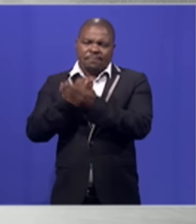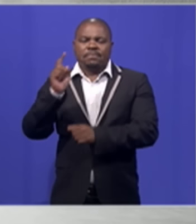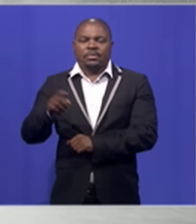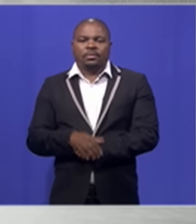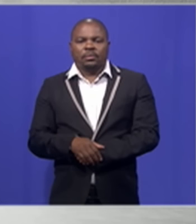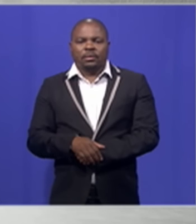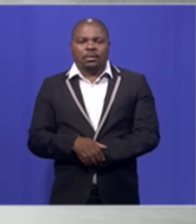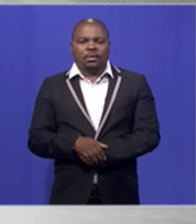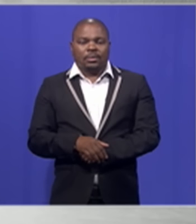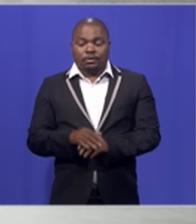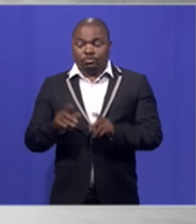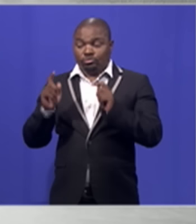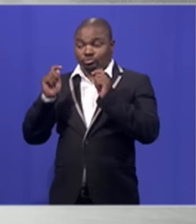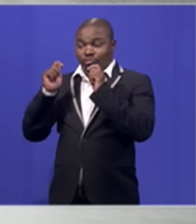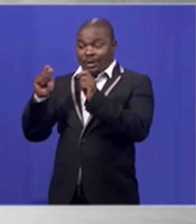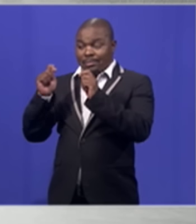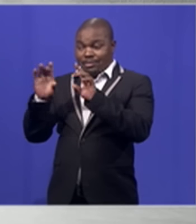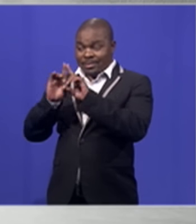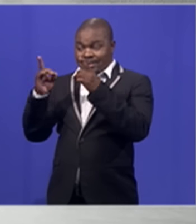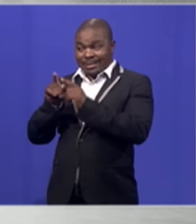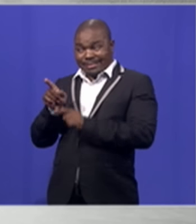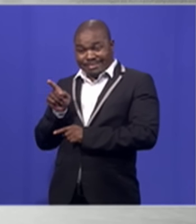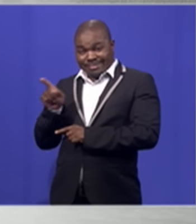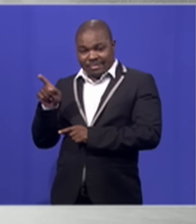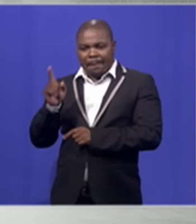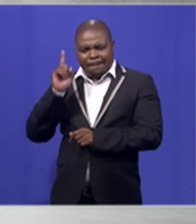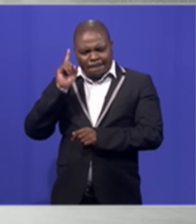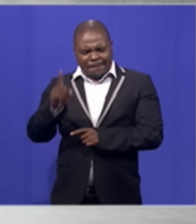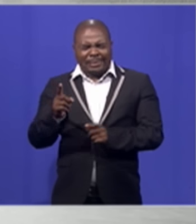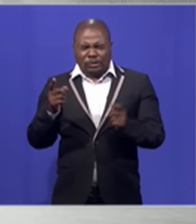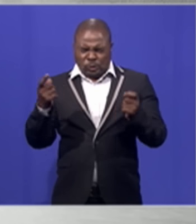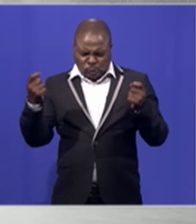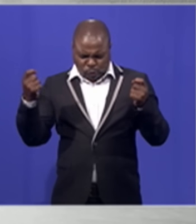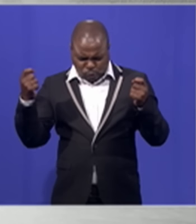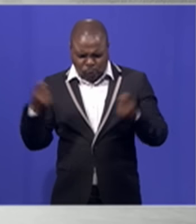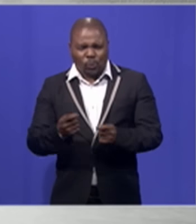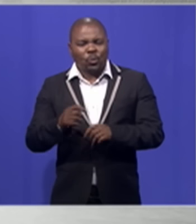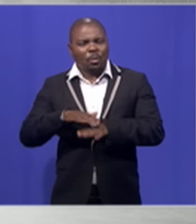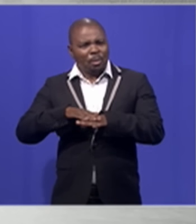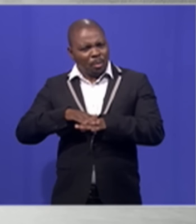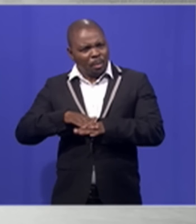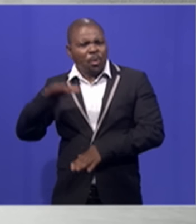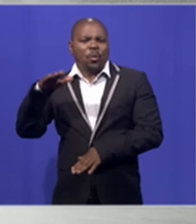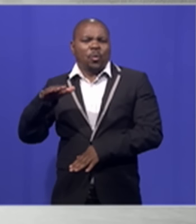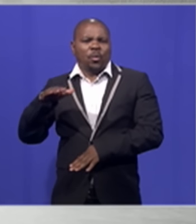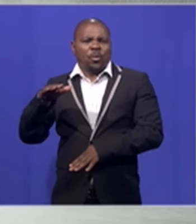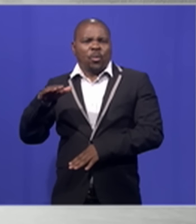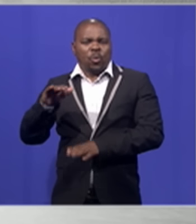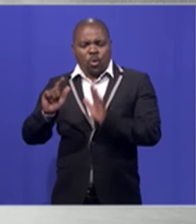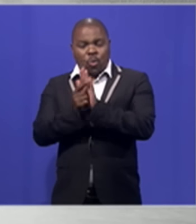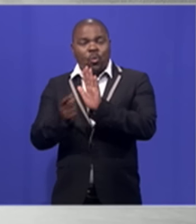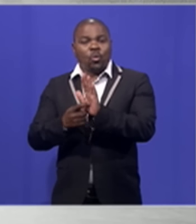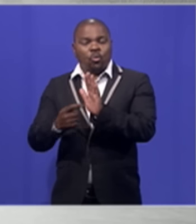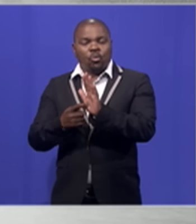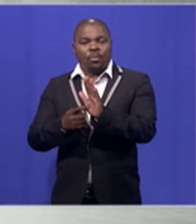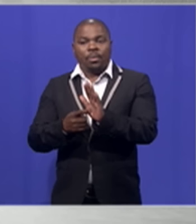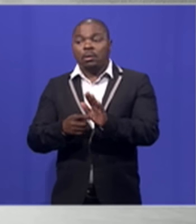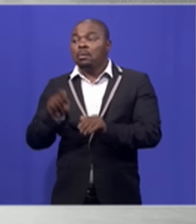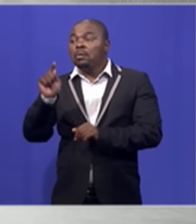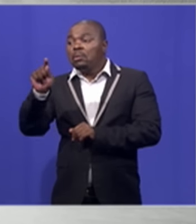kgoro ya dinamelo ba swanelwa ke go tiiša letsogo tabeng ya go netefatša gore dinamelwa tša